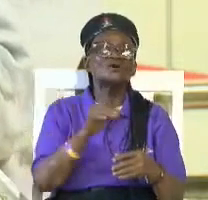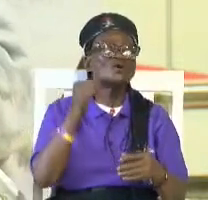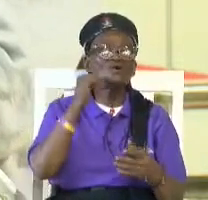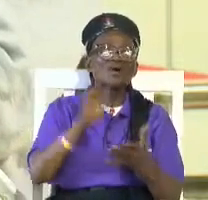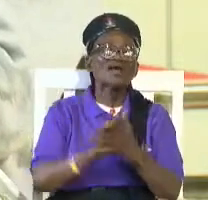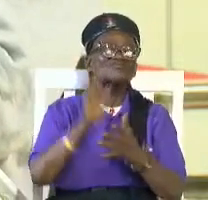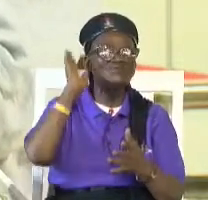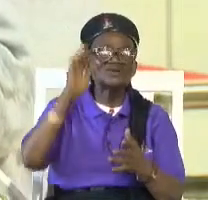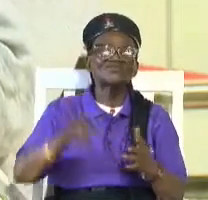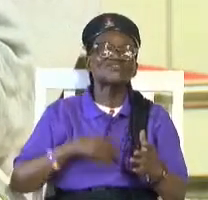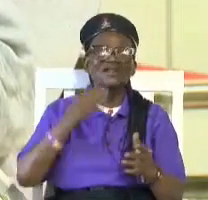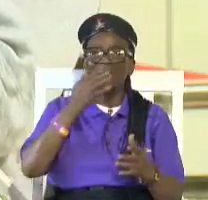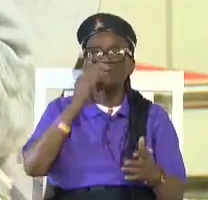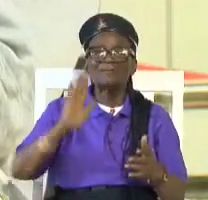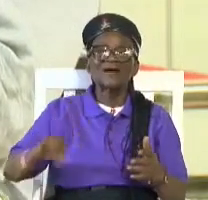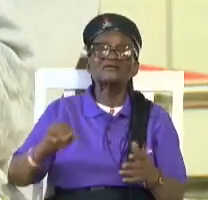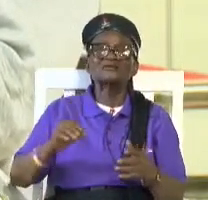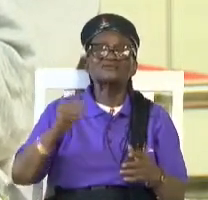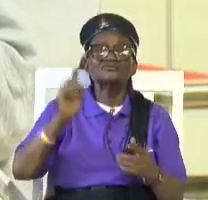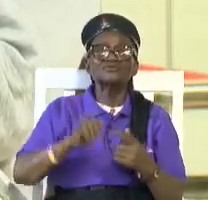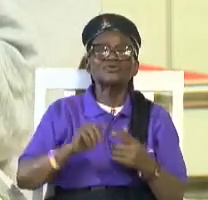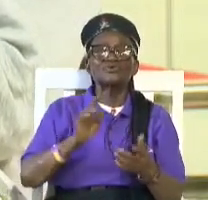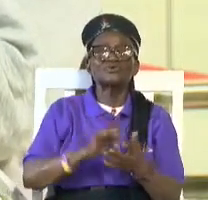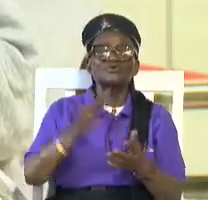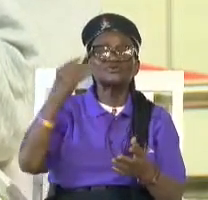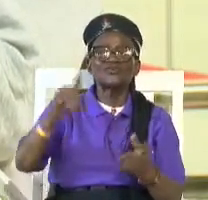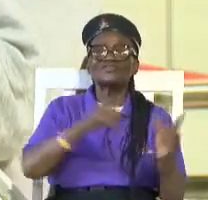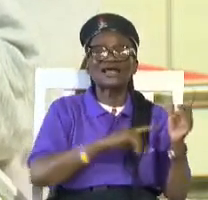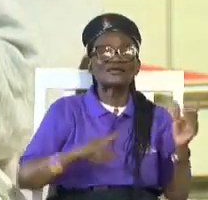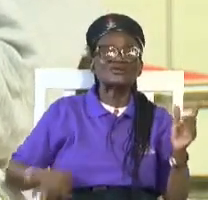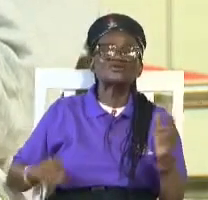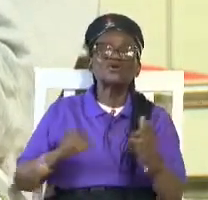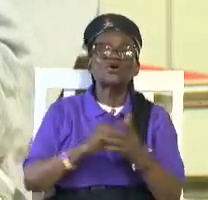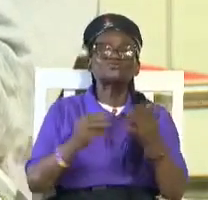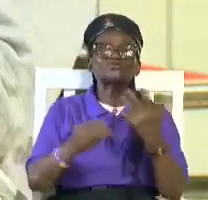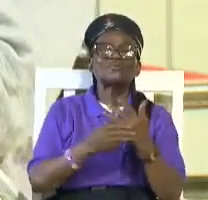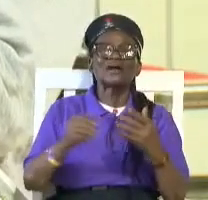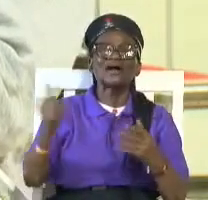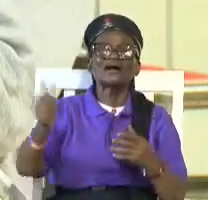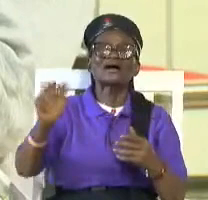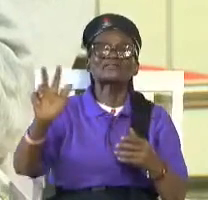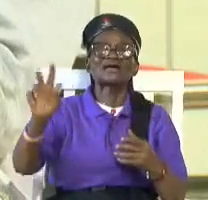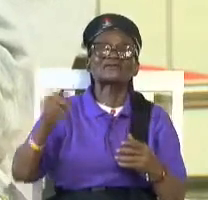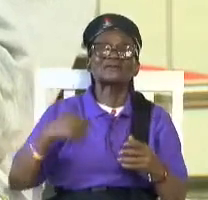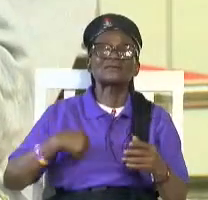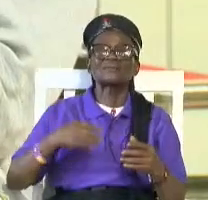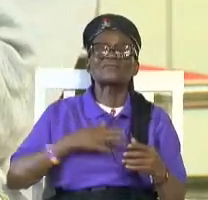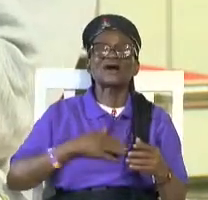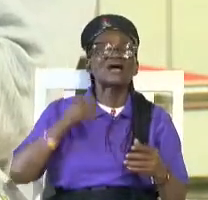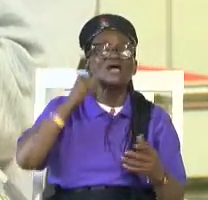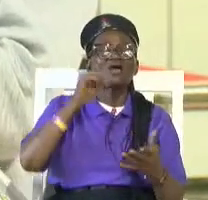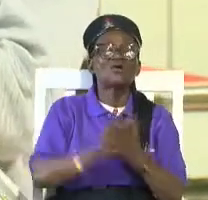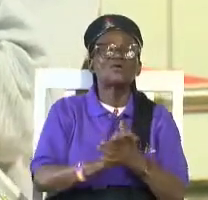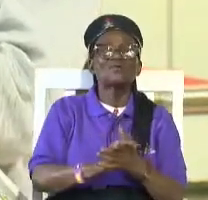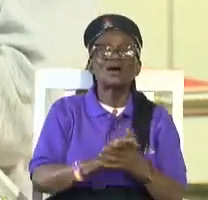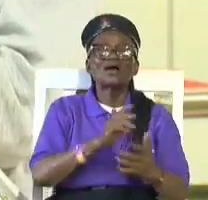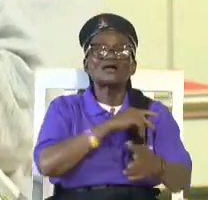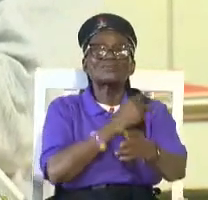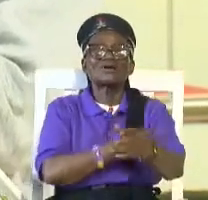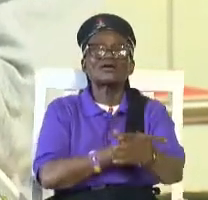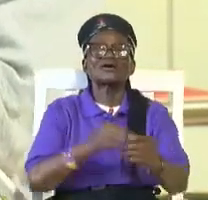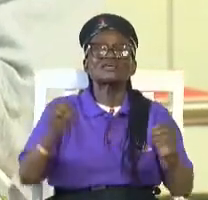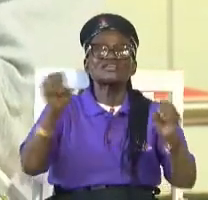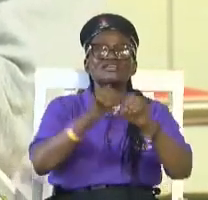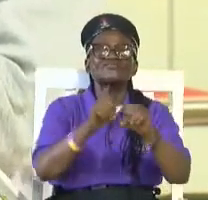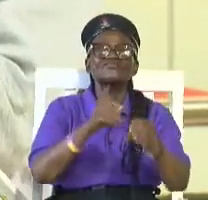of the Lord, October last year, October 13, my wife conceived. Even the